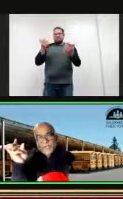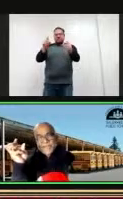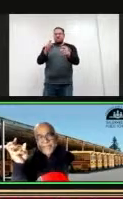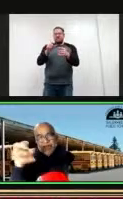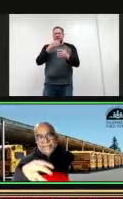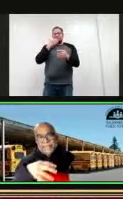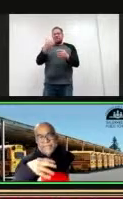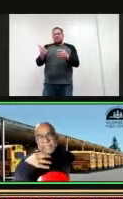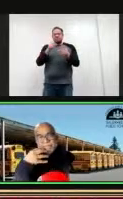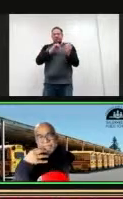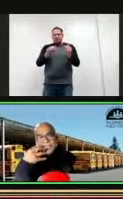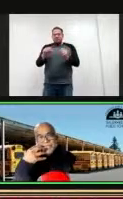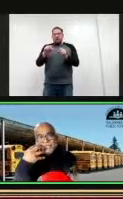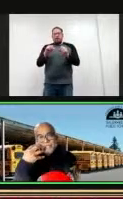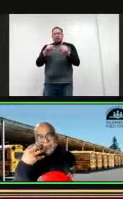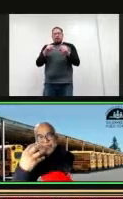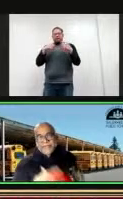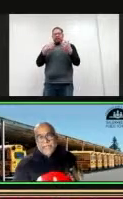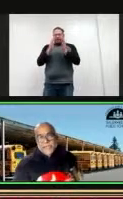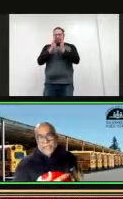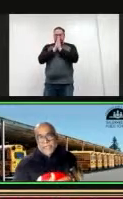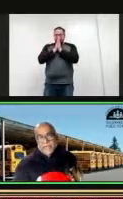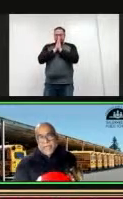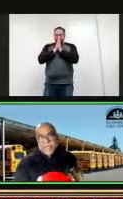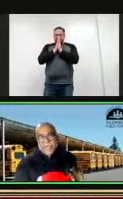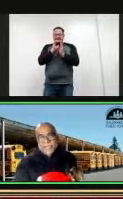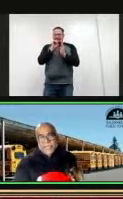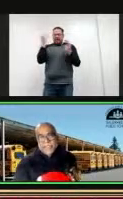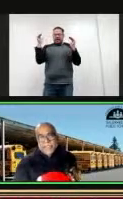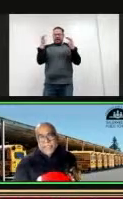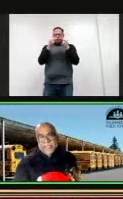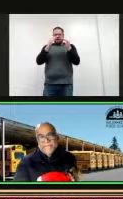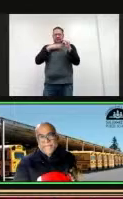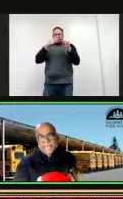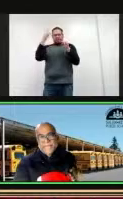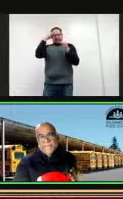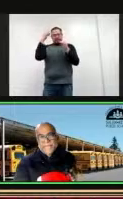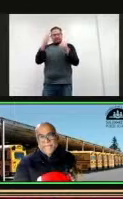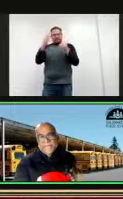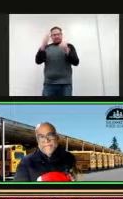outcome. Then it's not equity in my mind, at least.